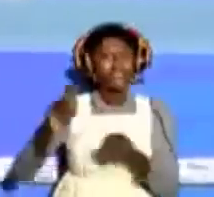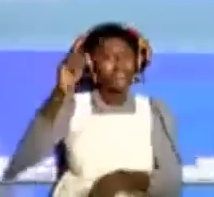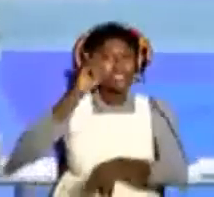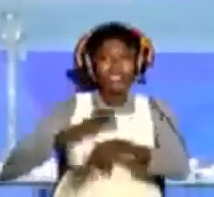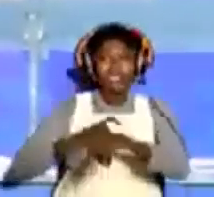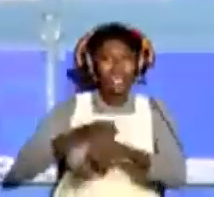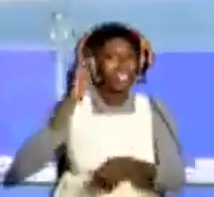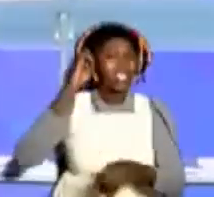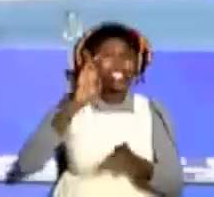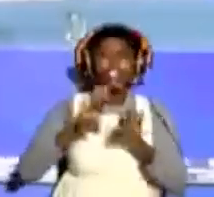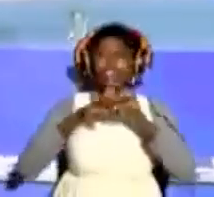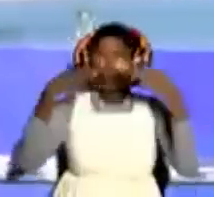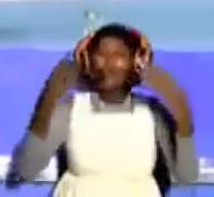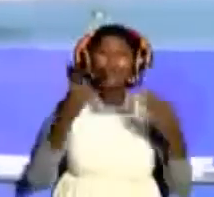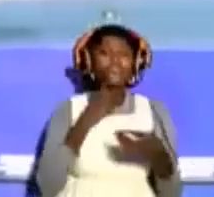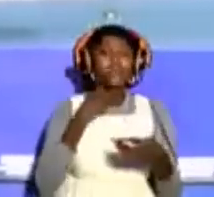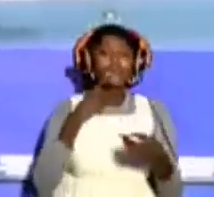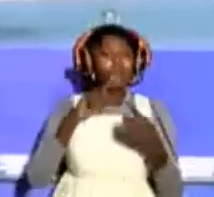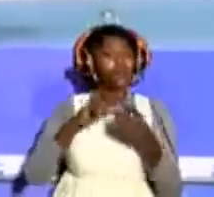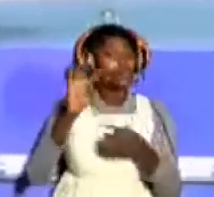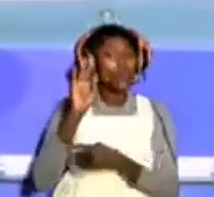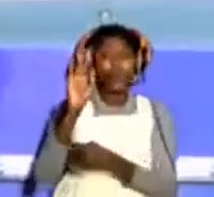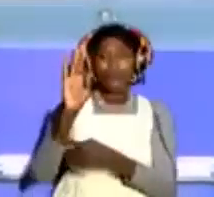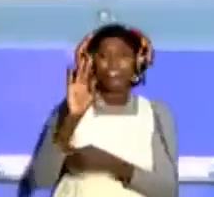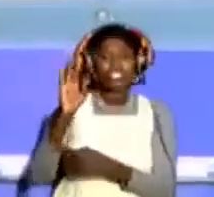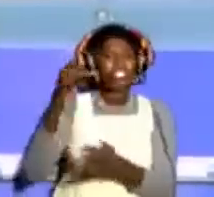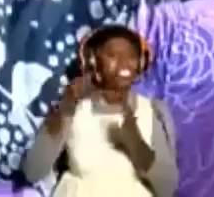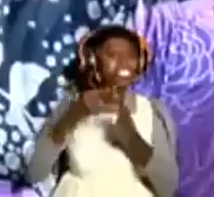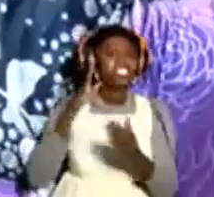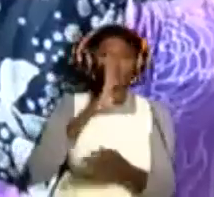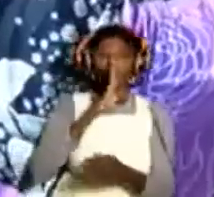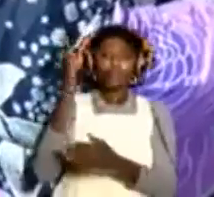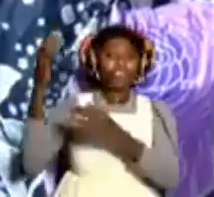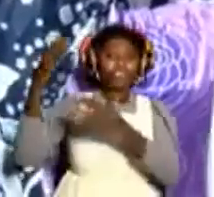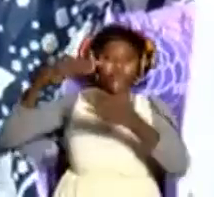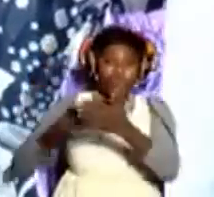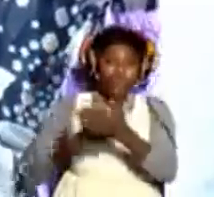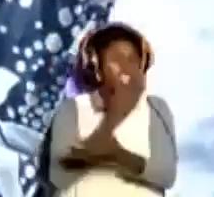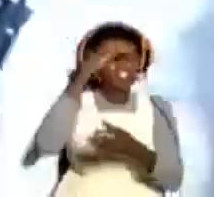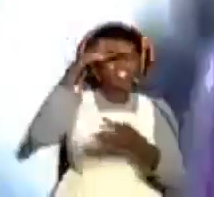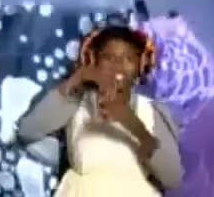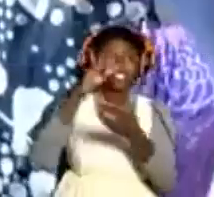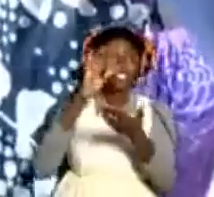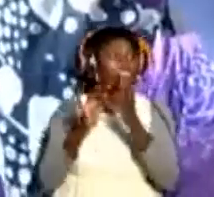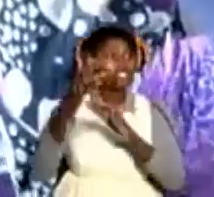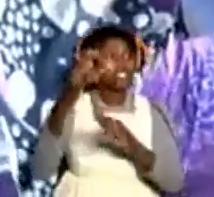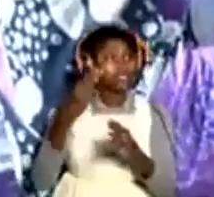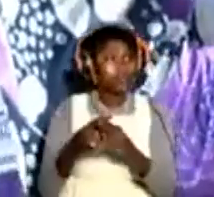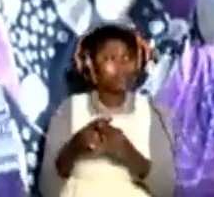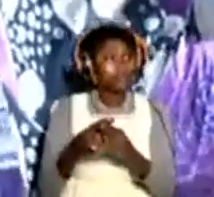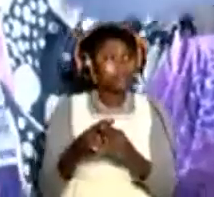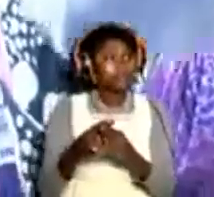he opens his mouth to preach the word, it will always come fresh. In the name of Jesus,